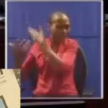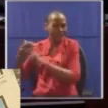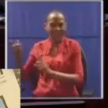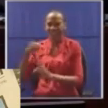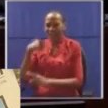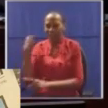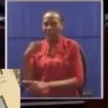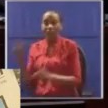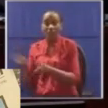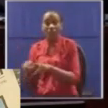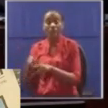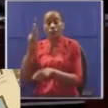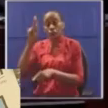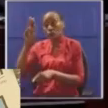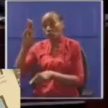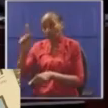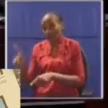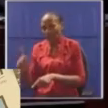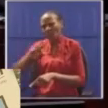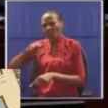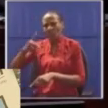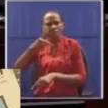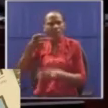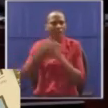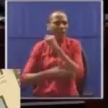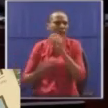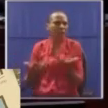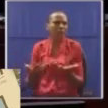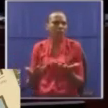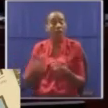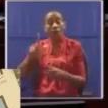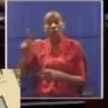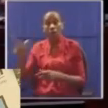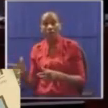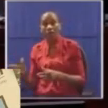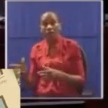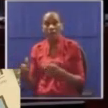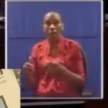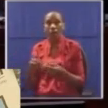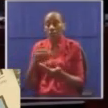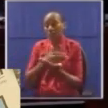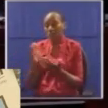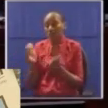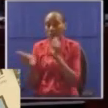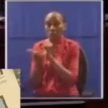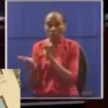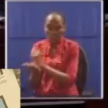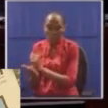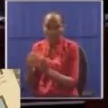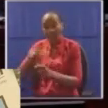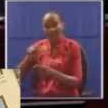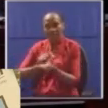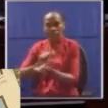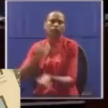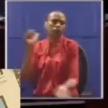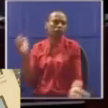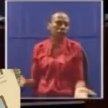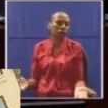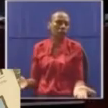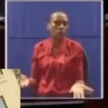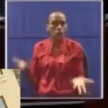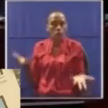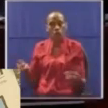example, in the United Kingdom and elsewhere, for alleged hate crimes, and then later acquitted after lengthy appeals. This illustrates not only